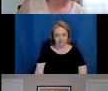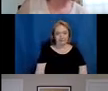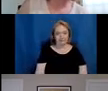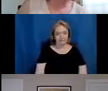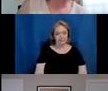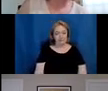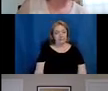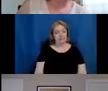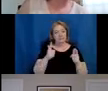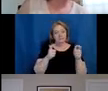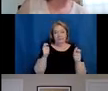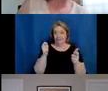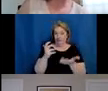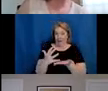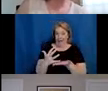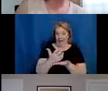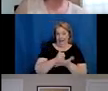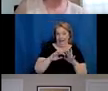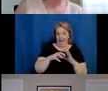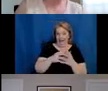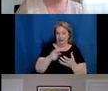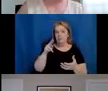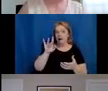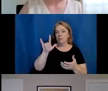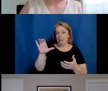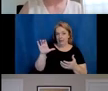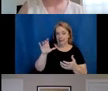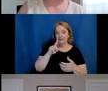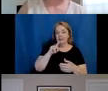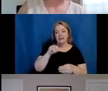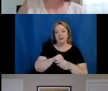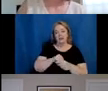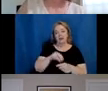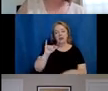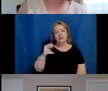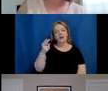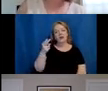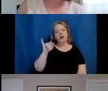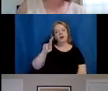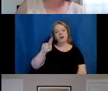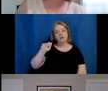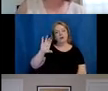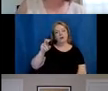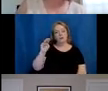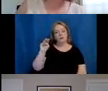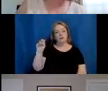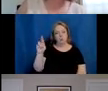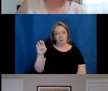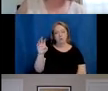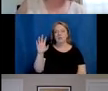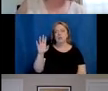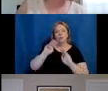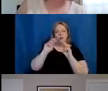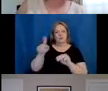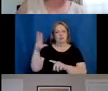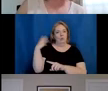largest collection actually in a public collection is in the Hirshhorn Museum's collection. So that would be in Washington, D.C., and